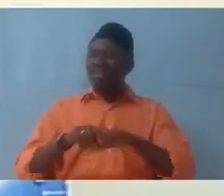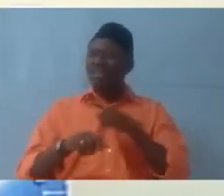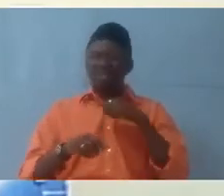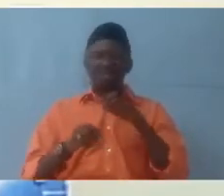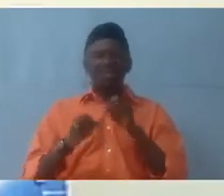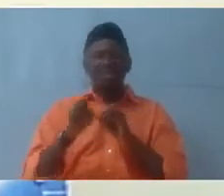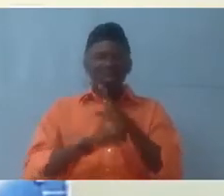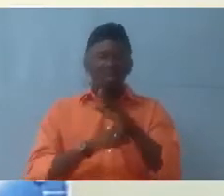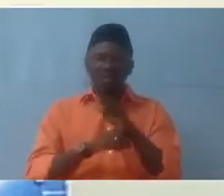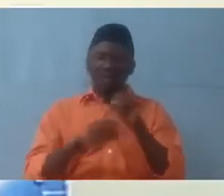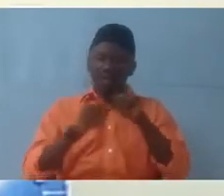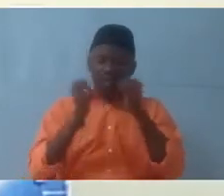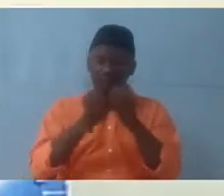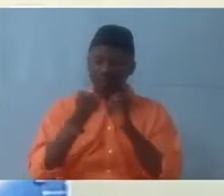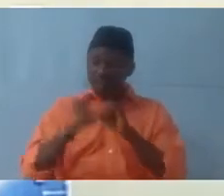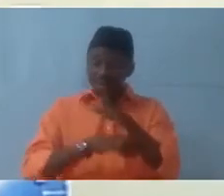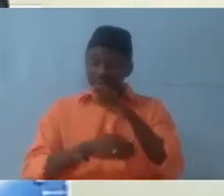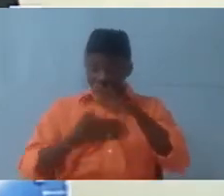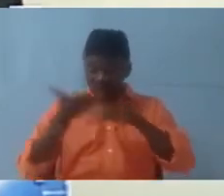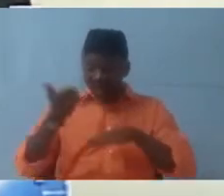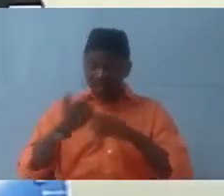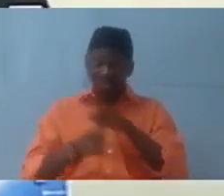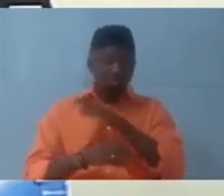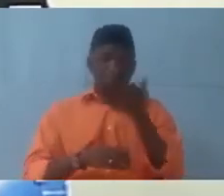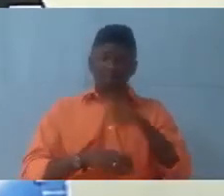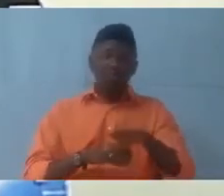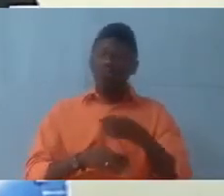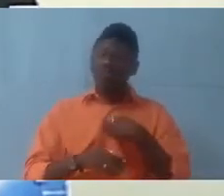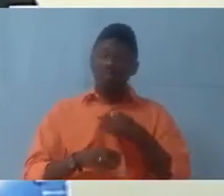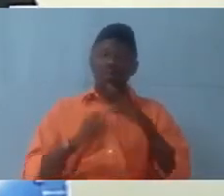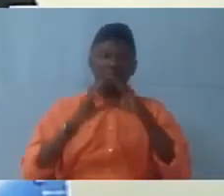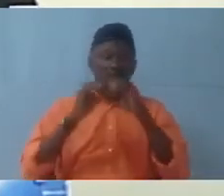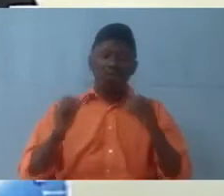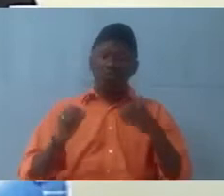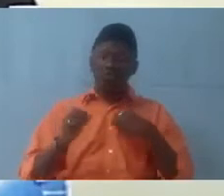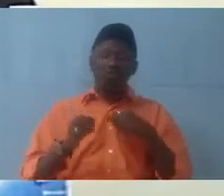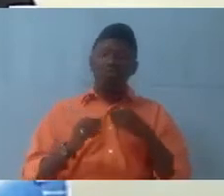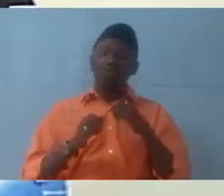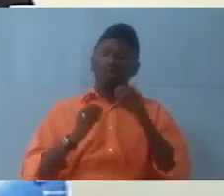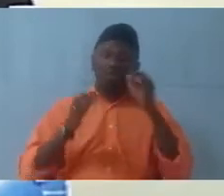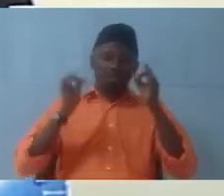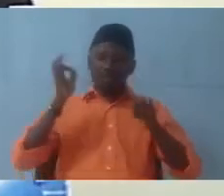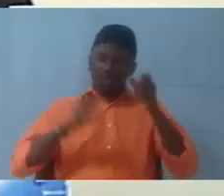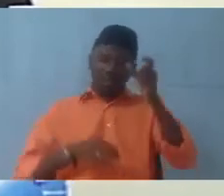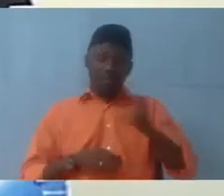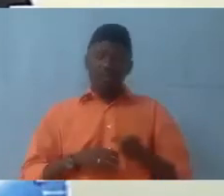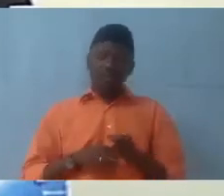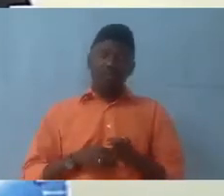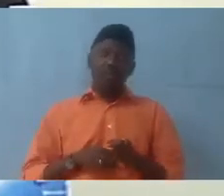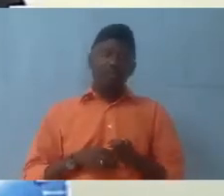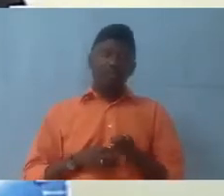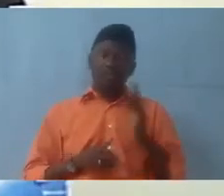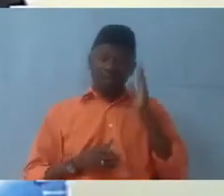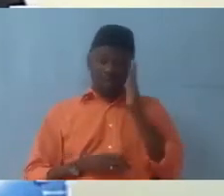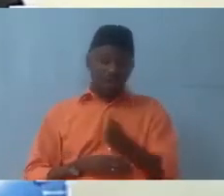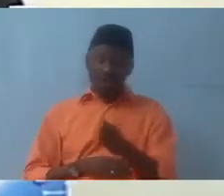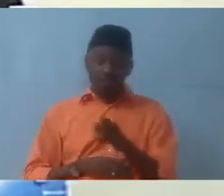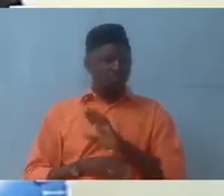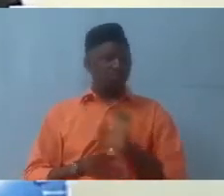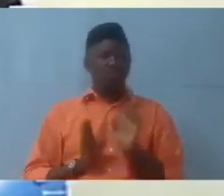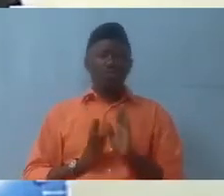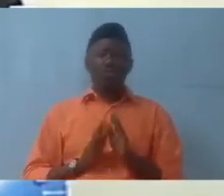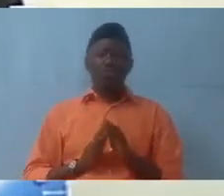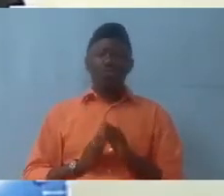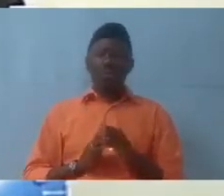comme dogal bi ndigal bi nga xamne mom nga won ni du ci bari na du dan ñew ci suñ ko direct. Yes, like I said, in fact, the one you showed me, I've